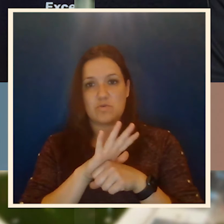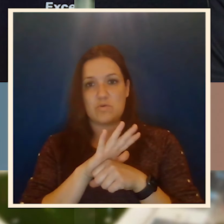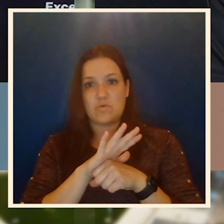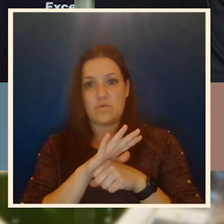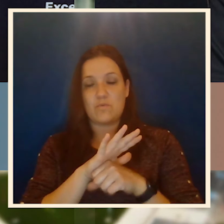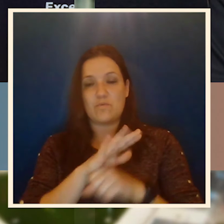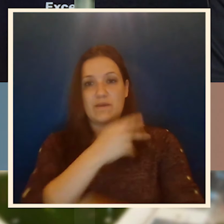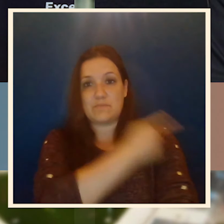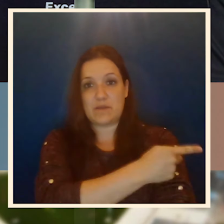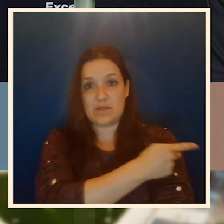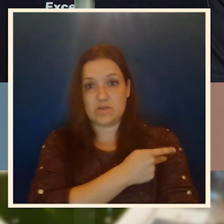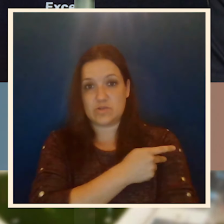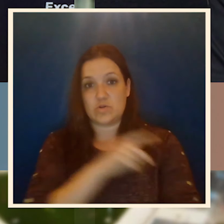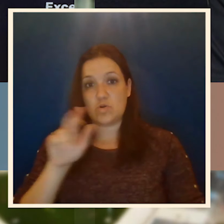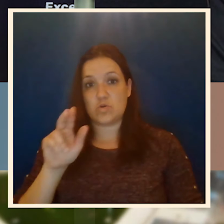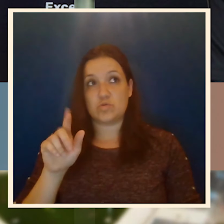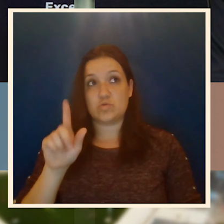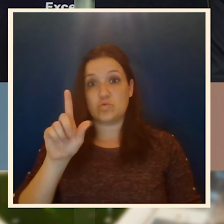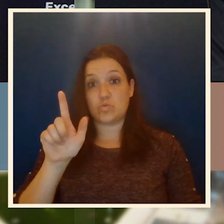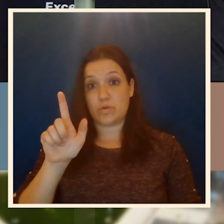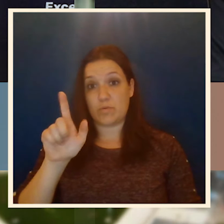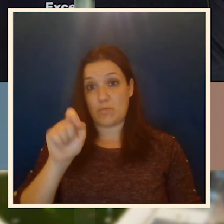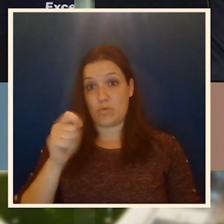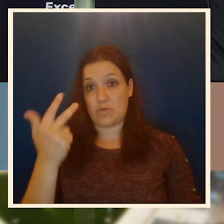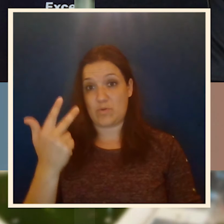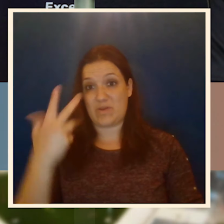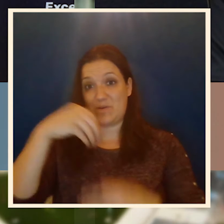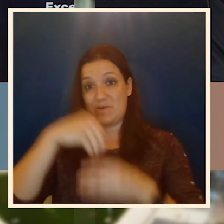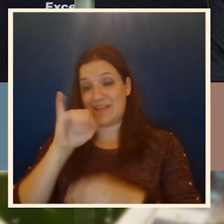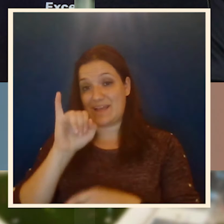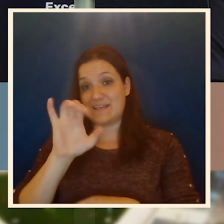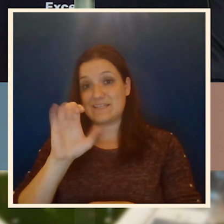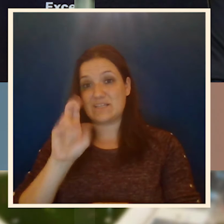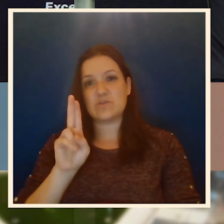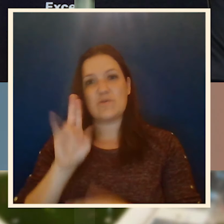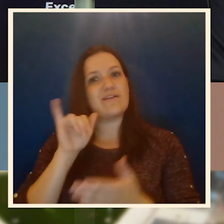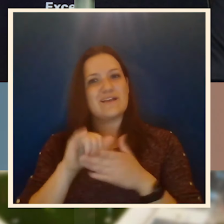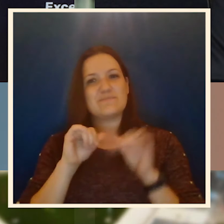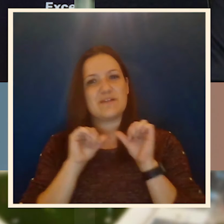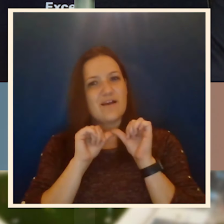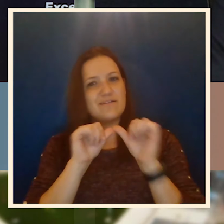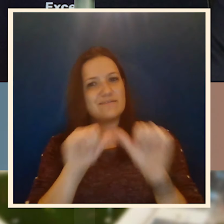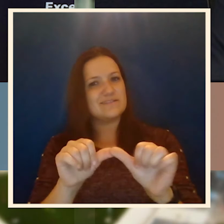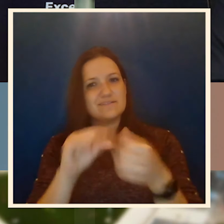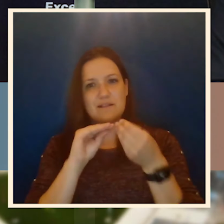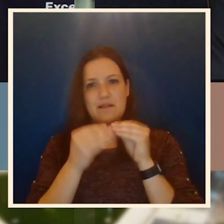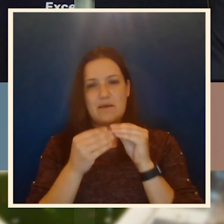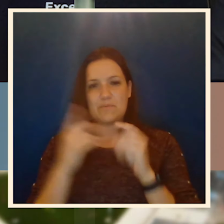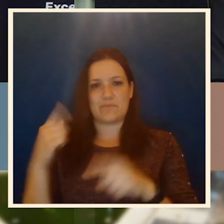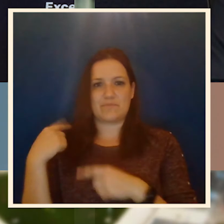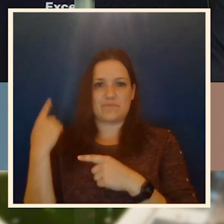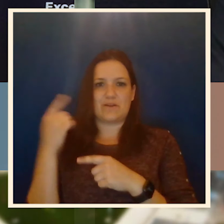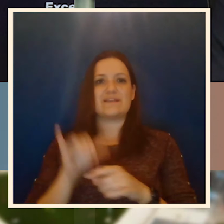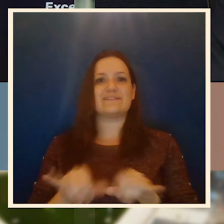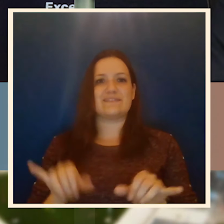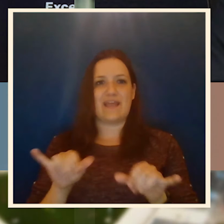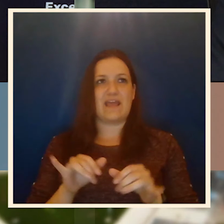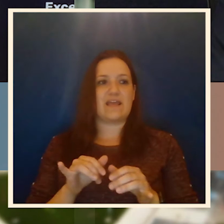still 21.3% of all those COVID positive patients that are in the hospital, 21.3 are in the ICU. Mm-hmm.